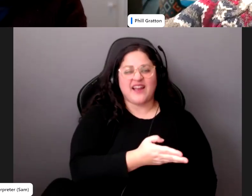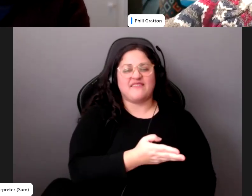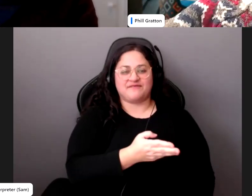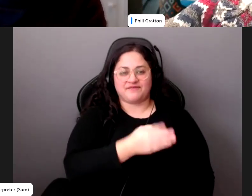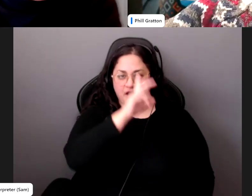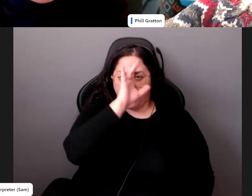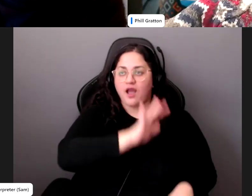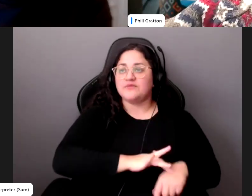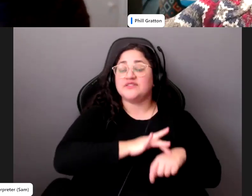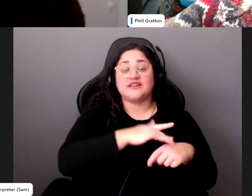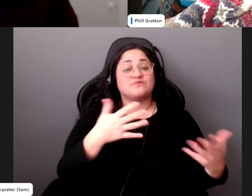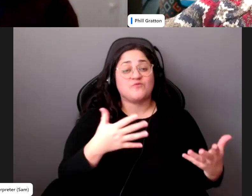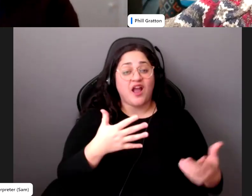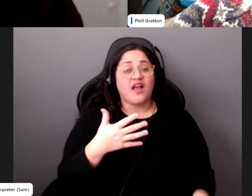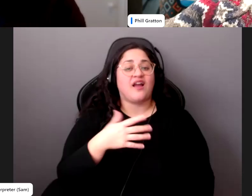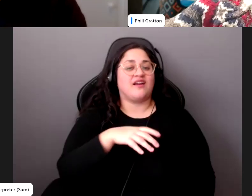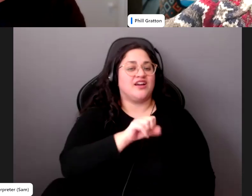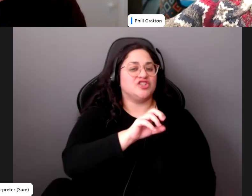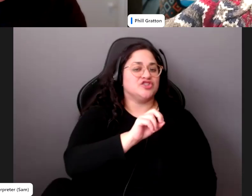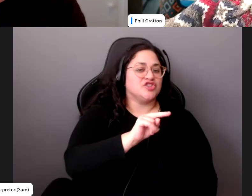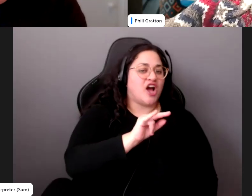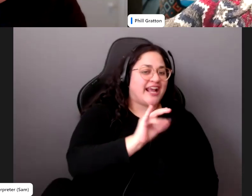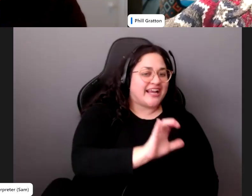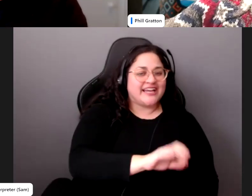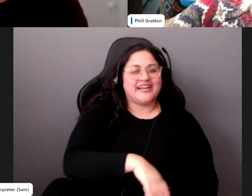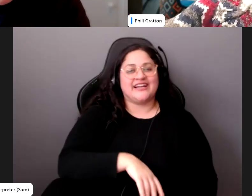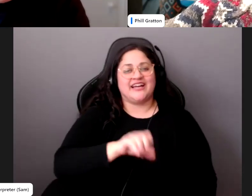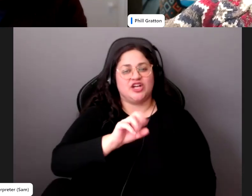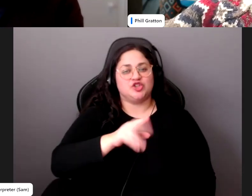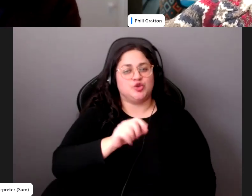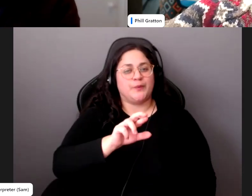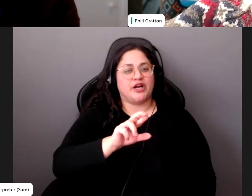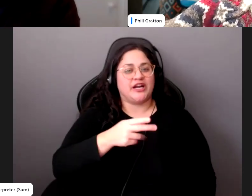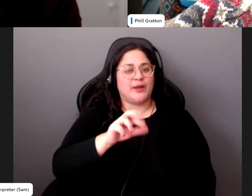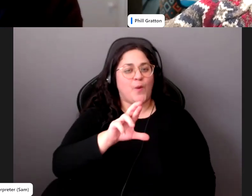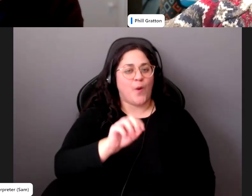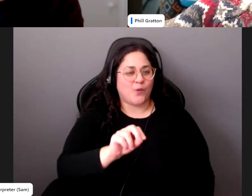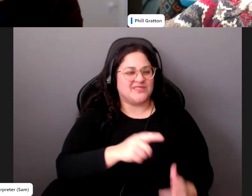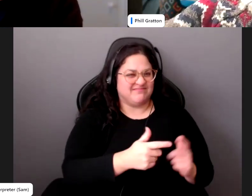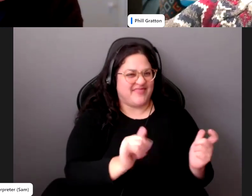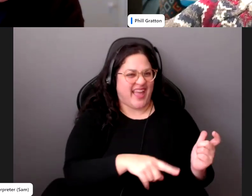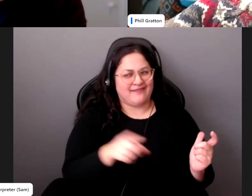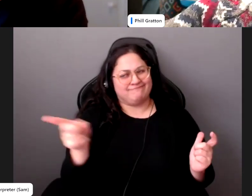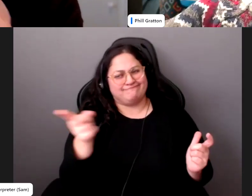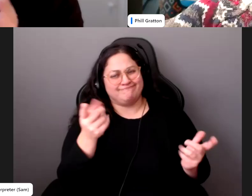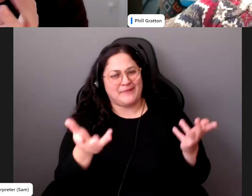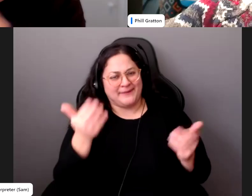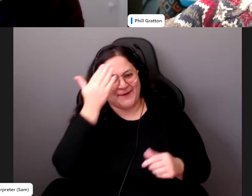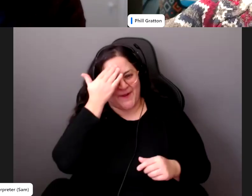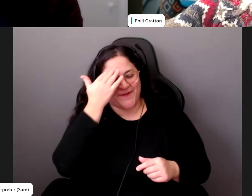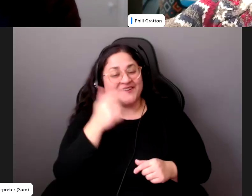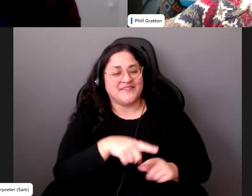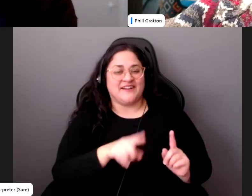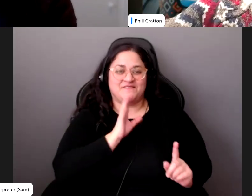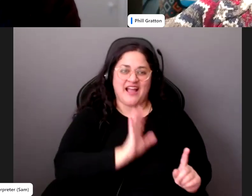you may know about this. So I've asked ChatGPT to create stories. I'm not going to show you the example, but it was quite incredible. I said, create a story